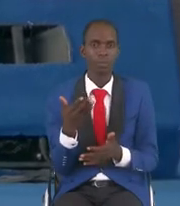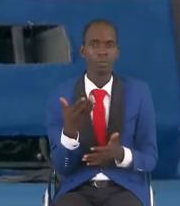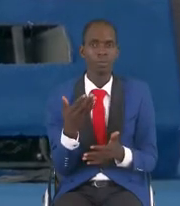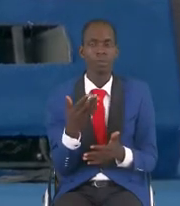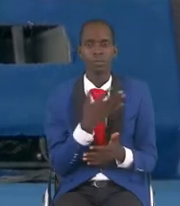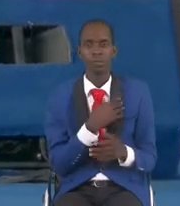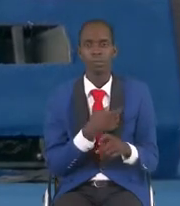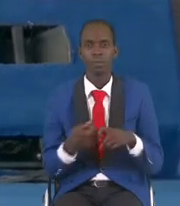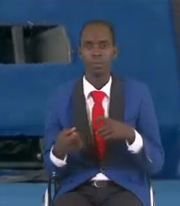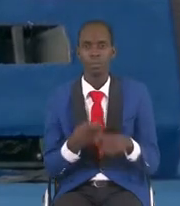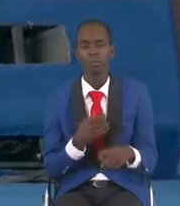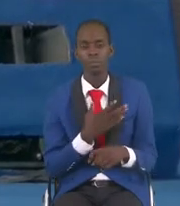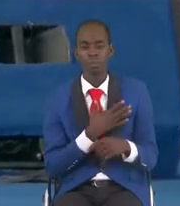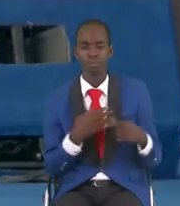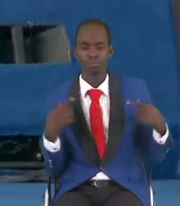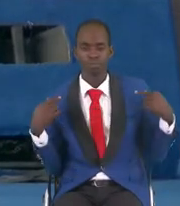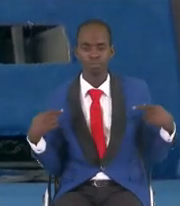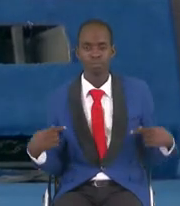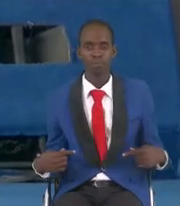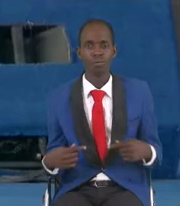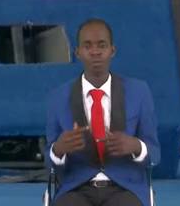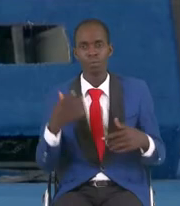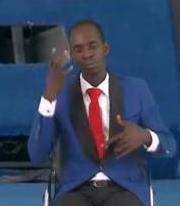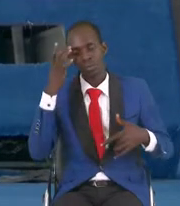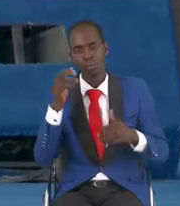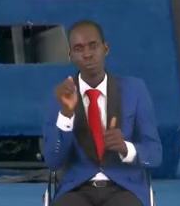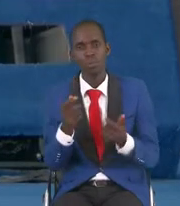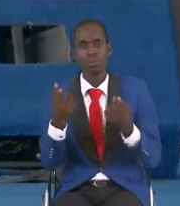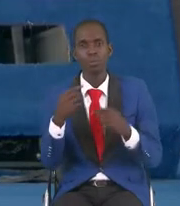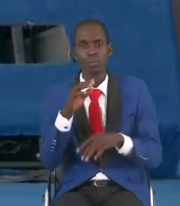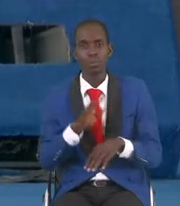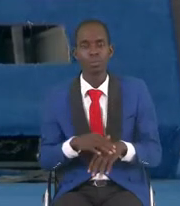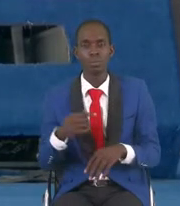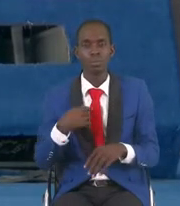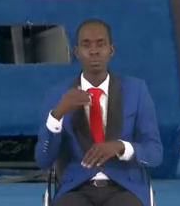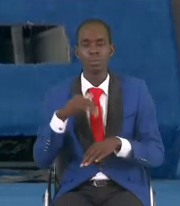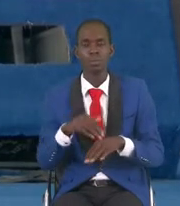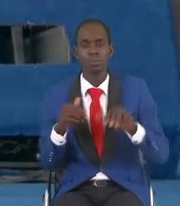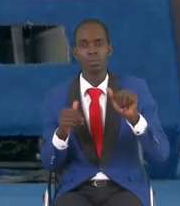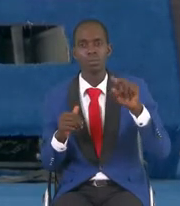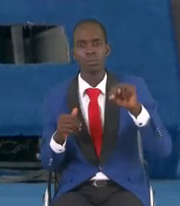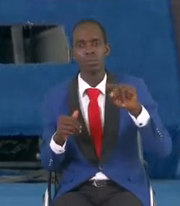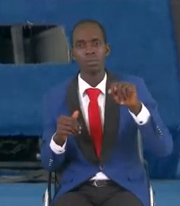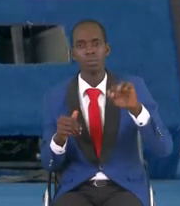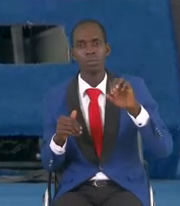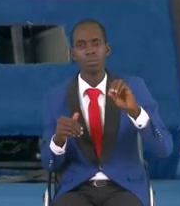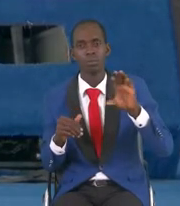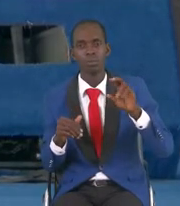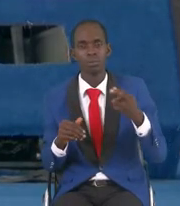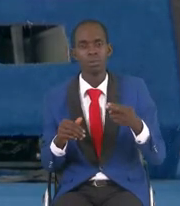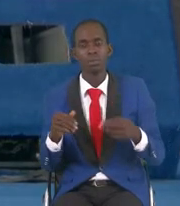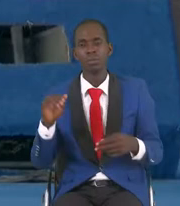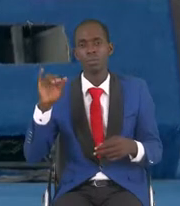persecutions and afflictions which came upon me at Antioch, at Iconium, and at Lystra,